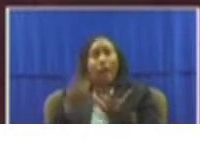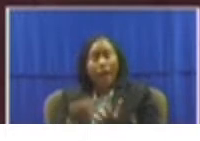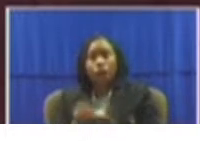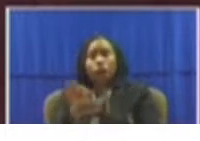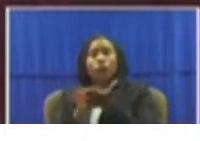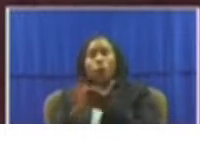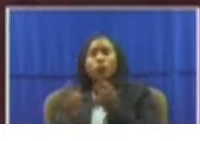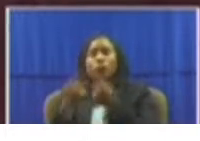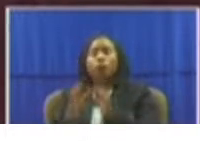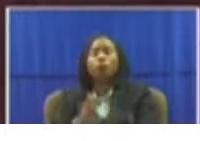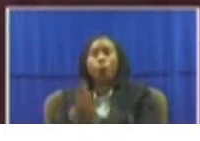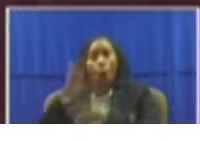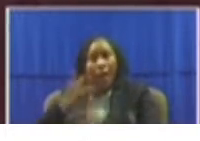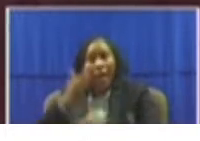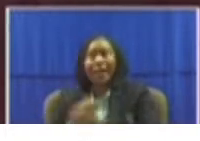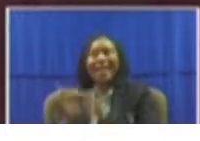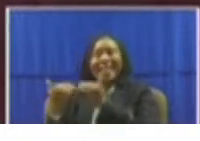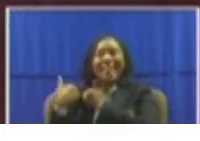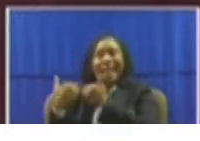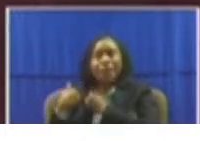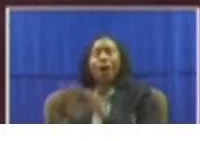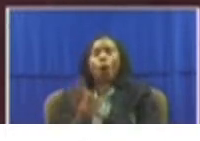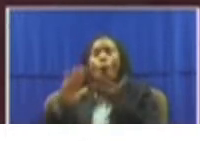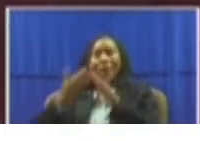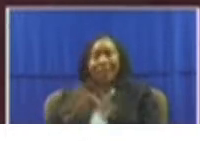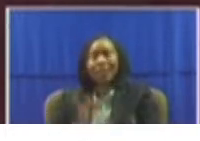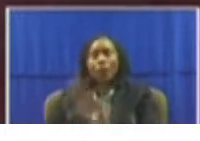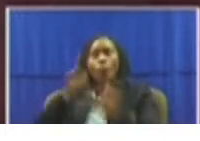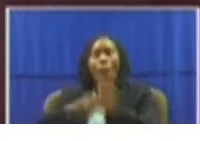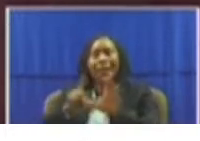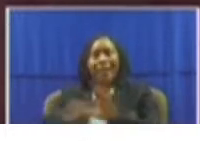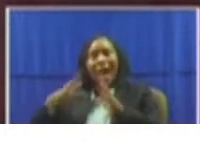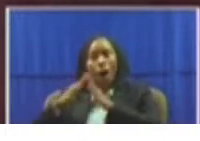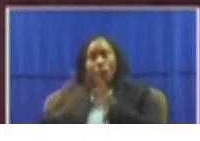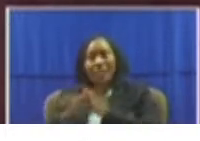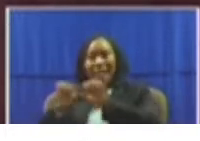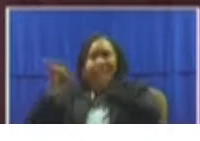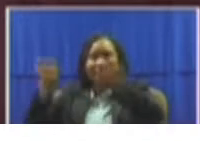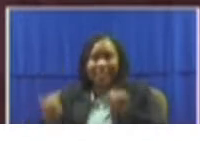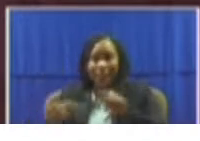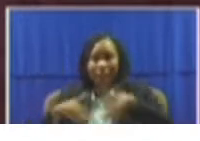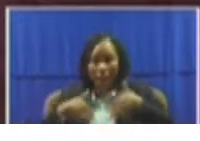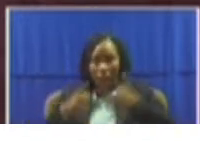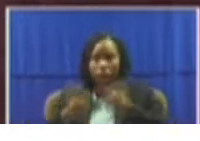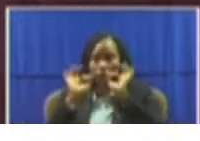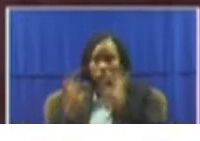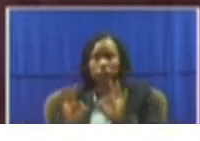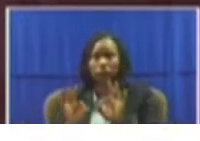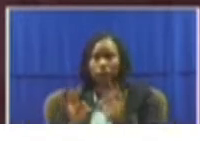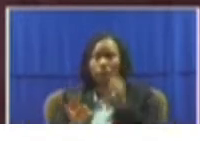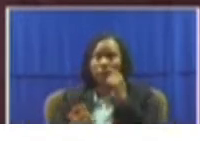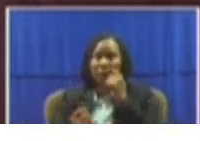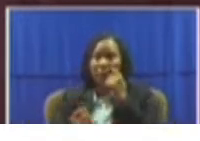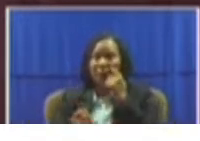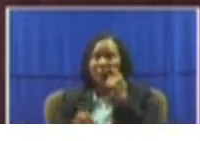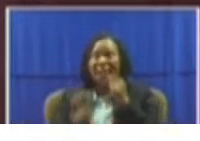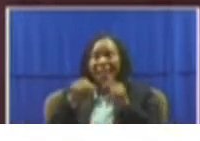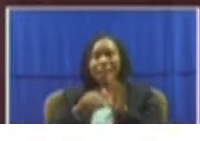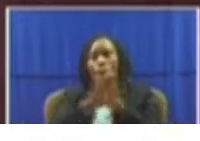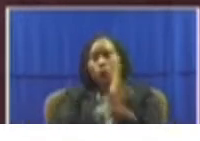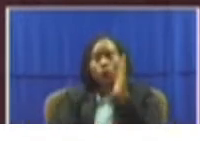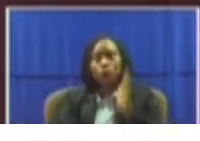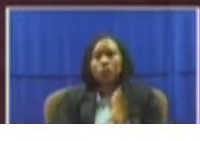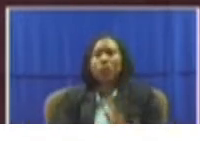safer communities, quality education, and a health system. The drafters of this constitution created a